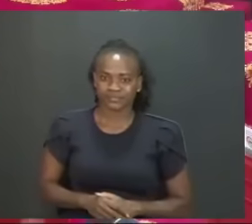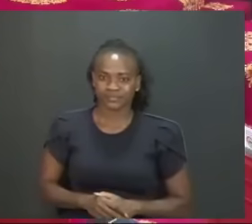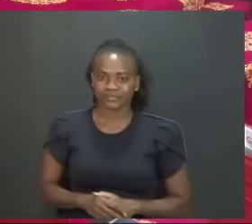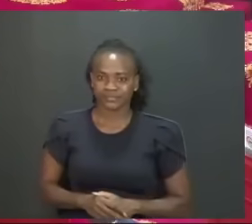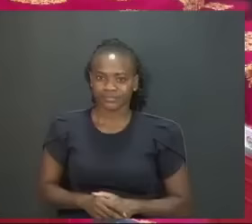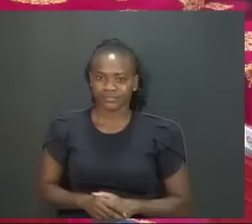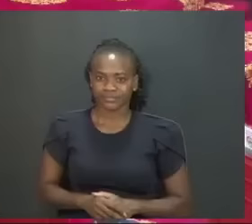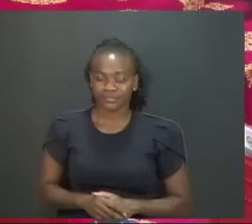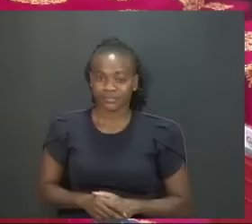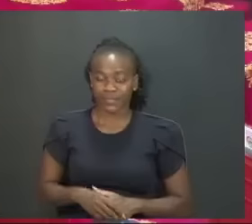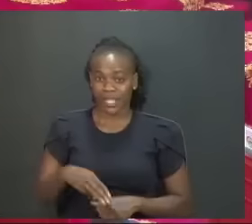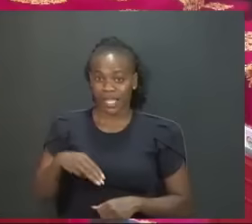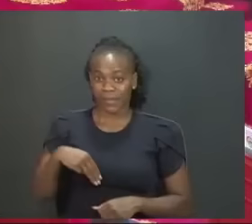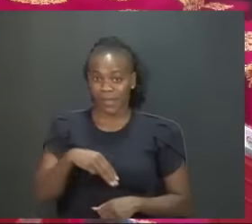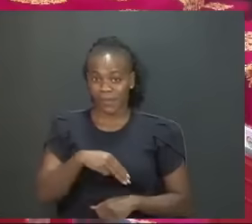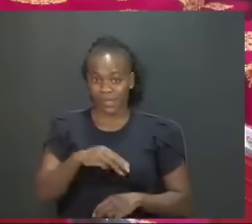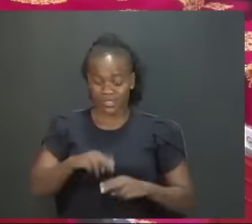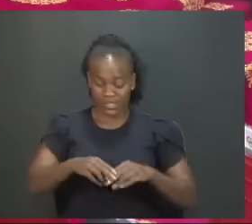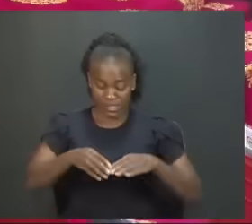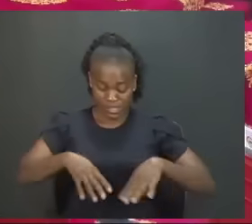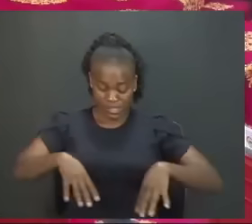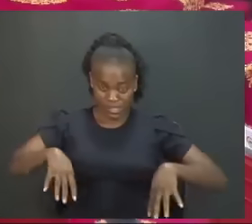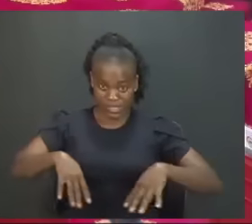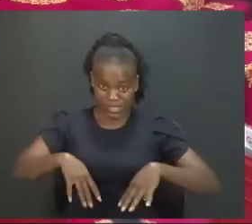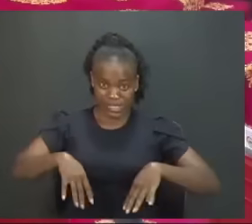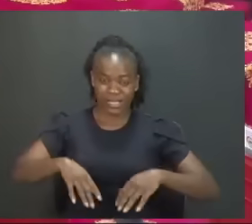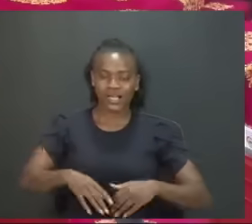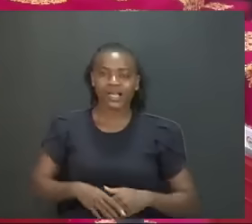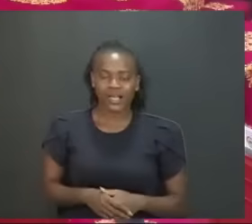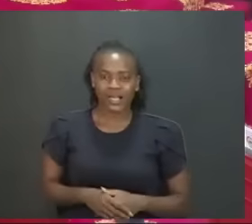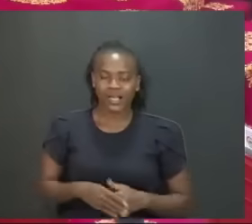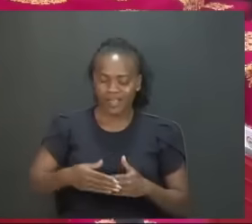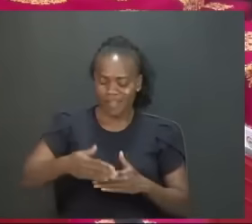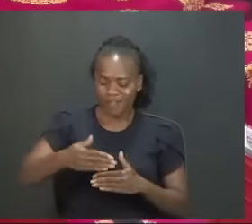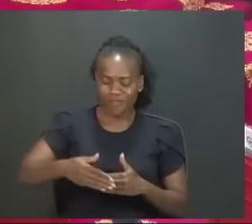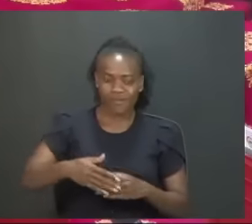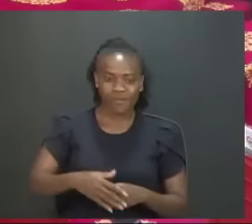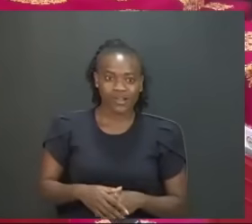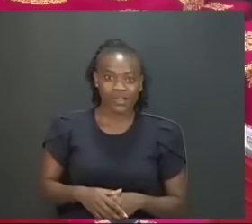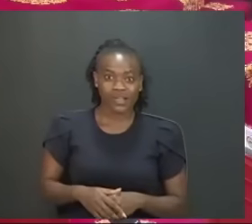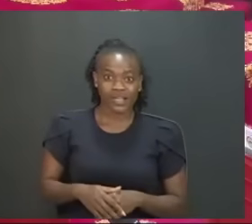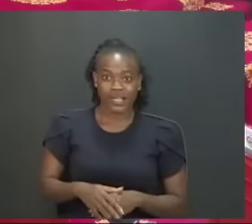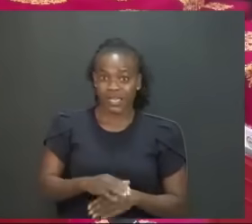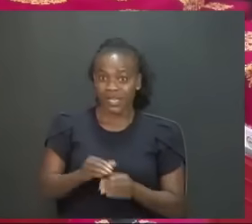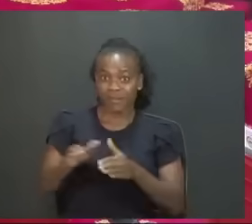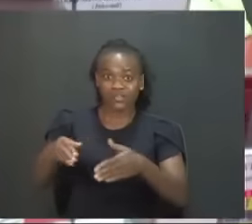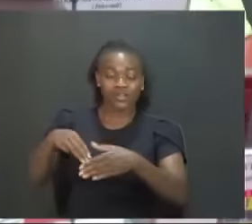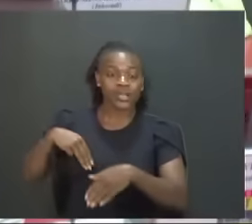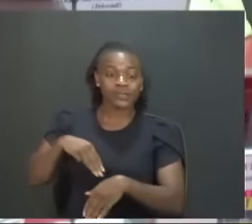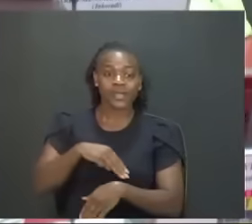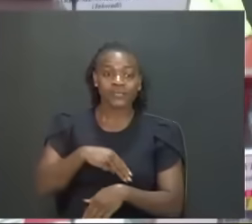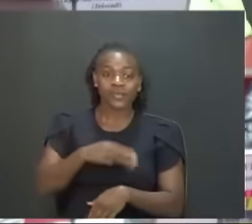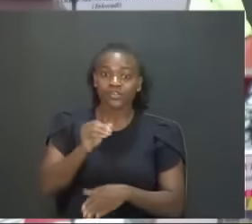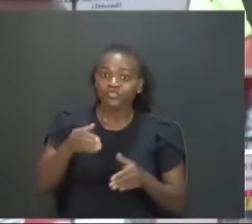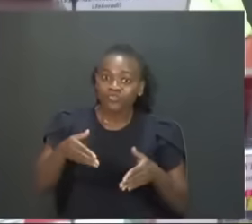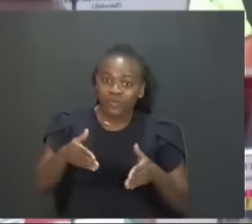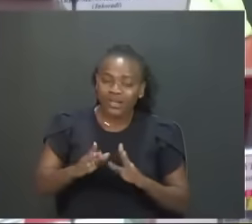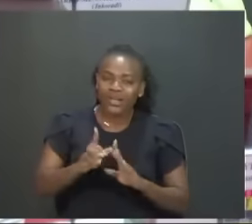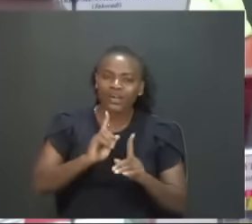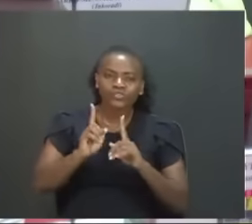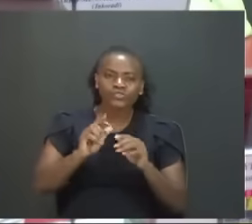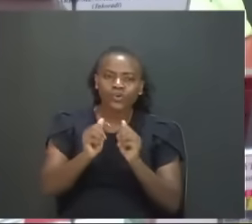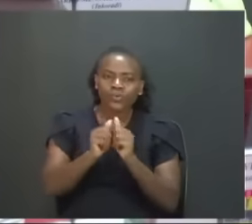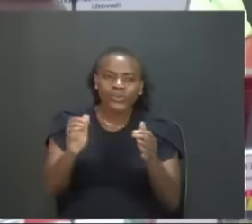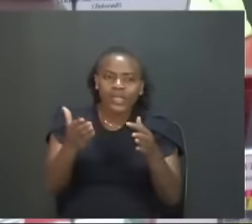and his colleagues on the front bench, as well as the majority members, are allowed to flow. Mr.